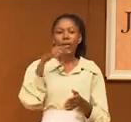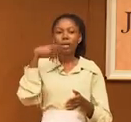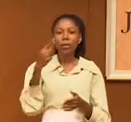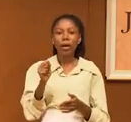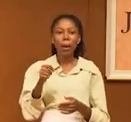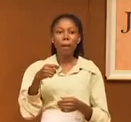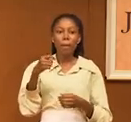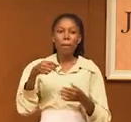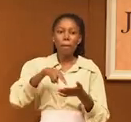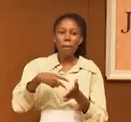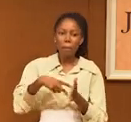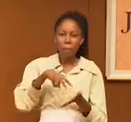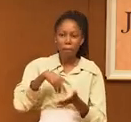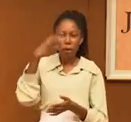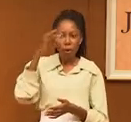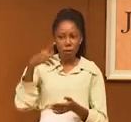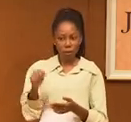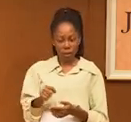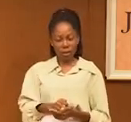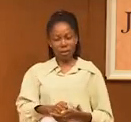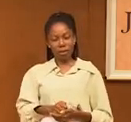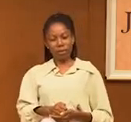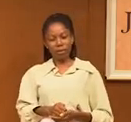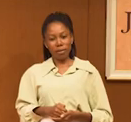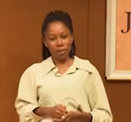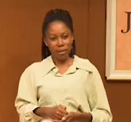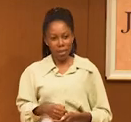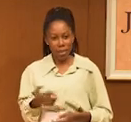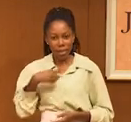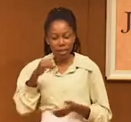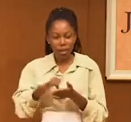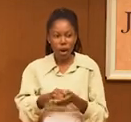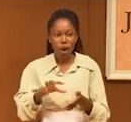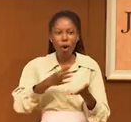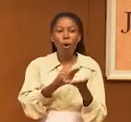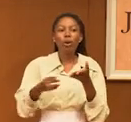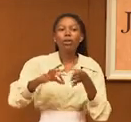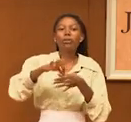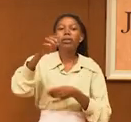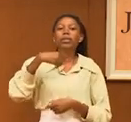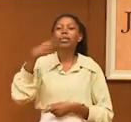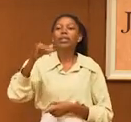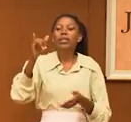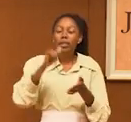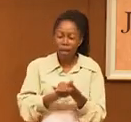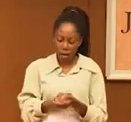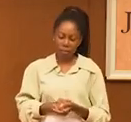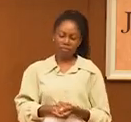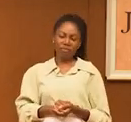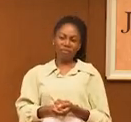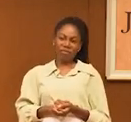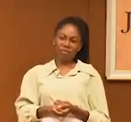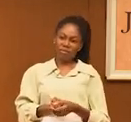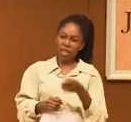him that we do not have future together. I said, okay. So after how many years that we